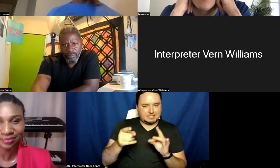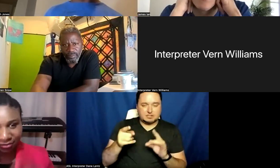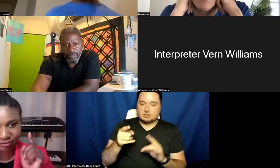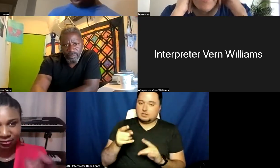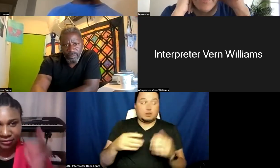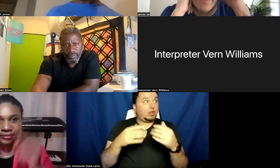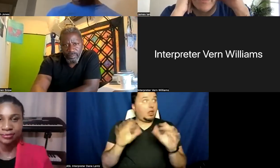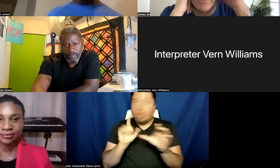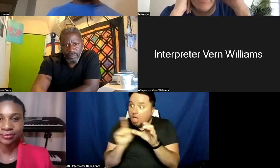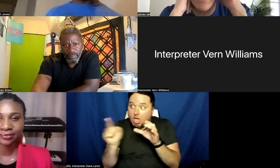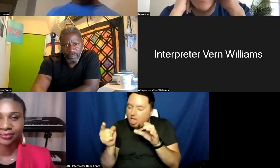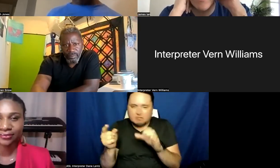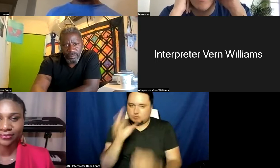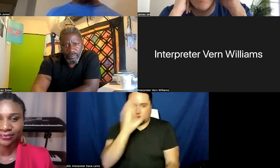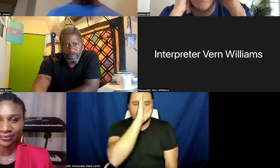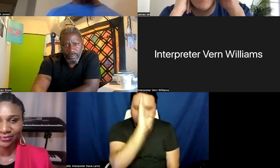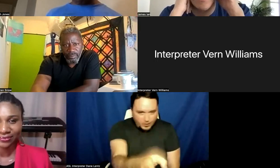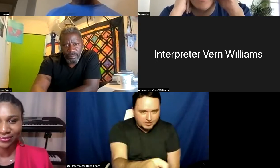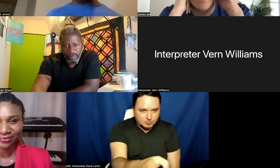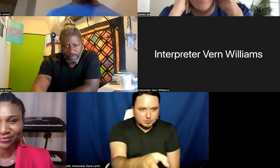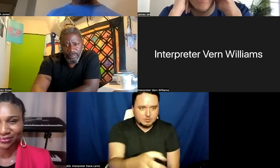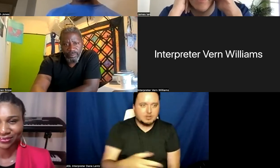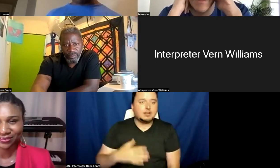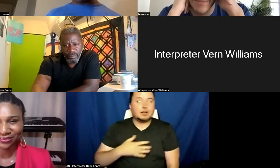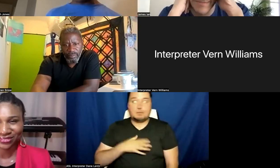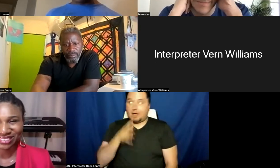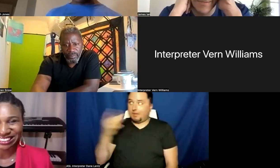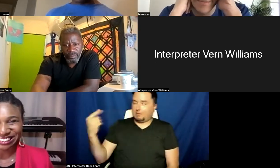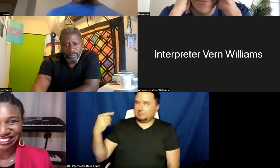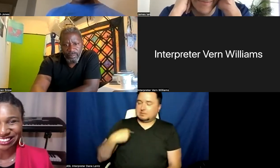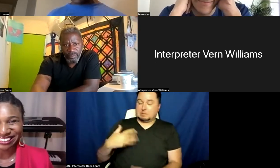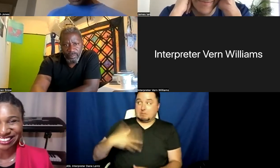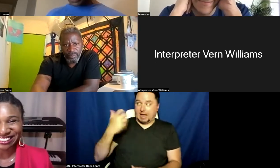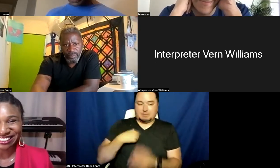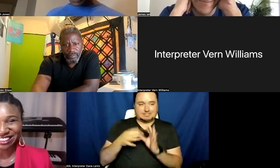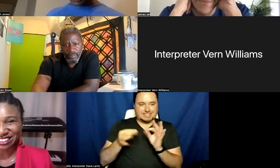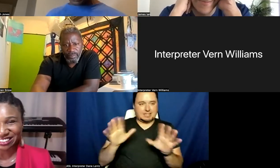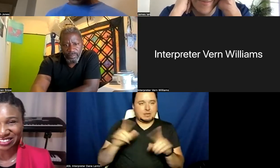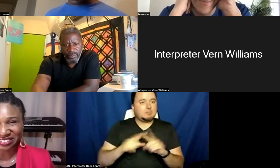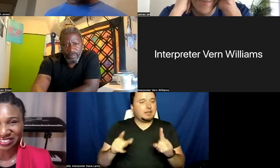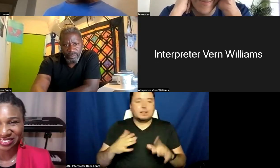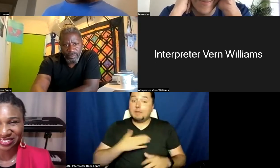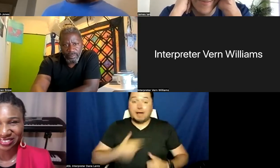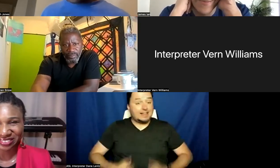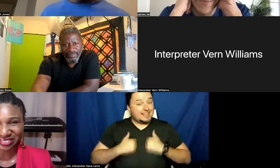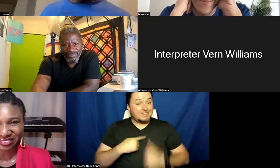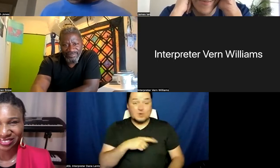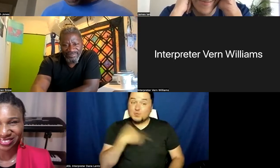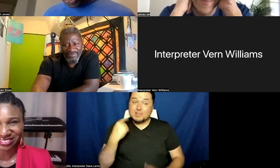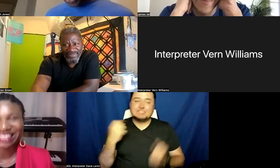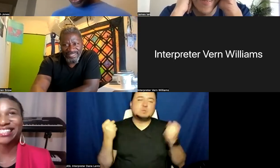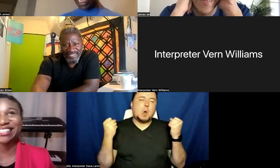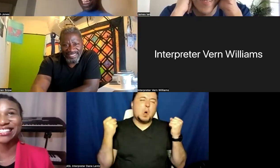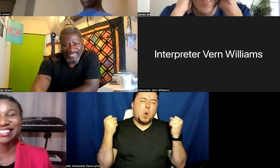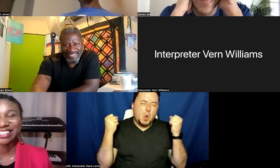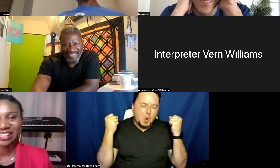somebody. My mom's in the chat, she's gonna be mad at me for saying this, but like I've risked my life so many times for